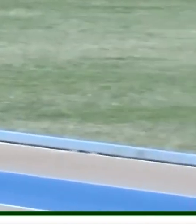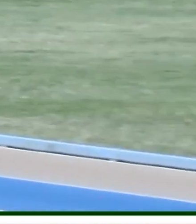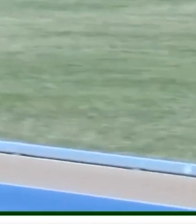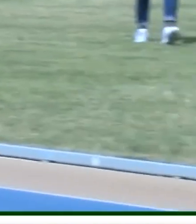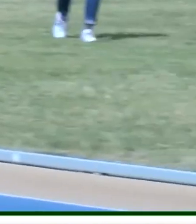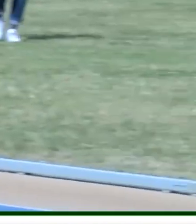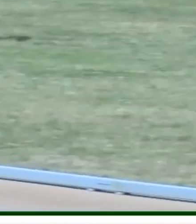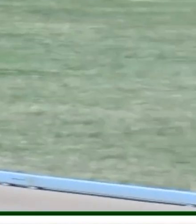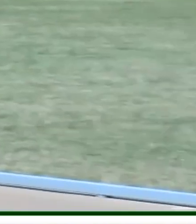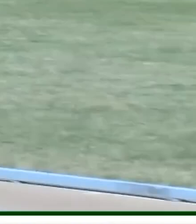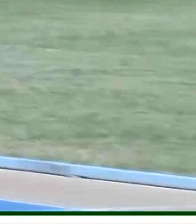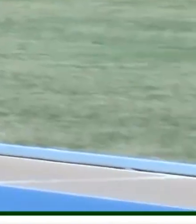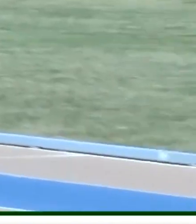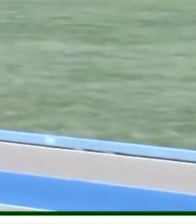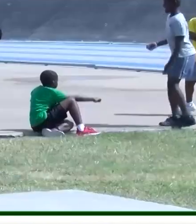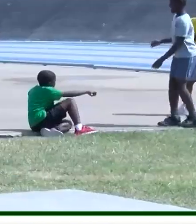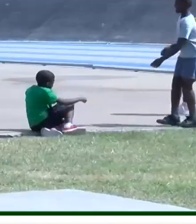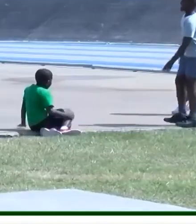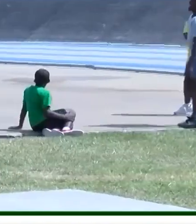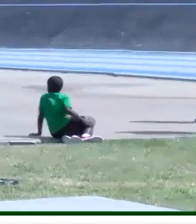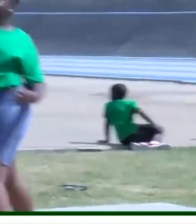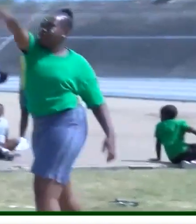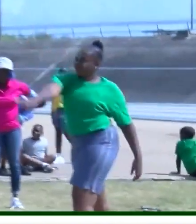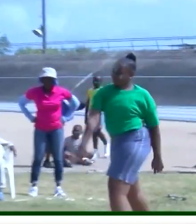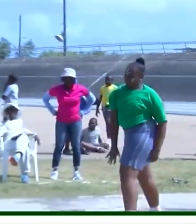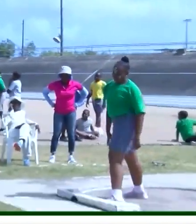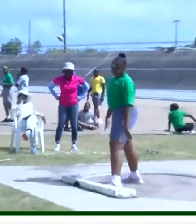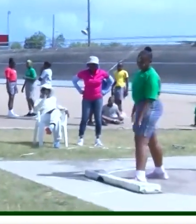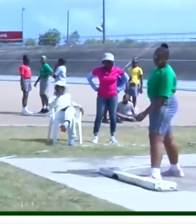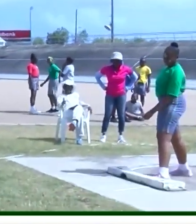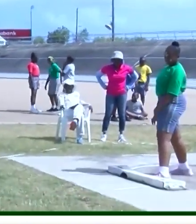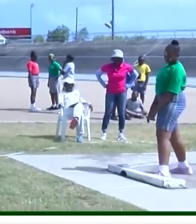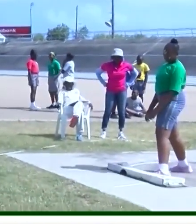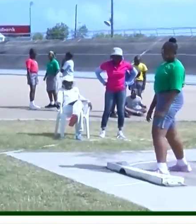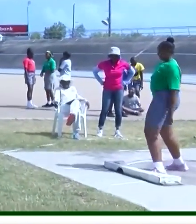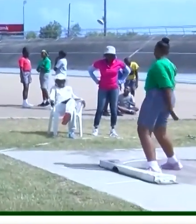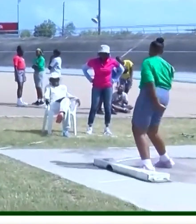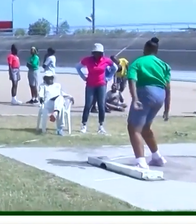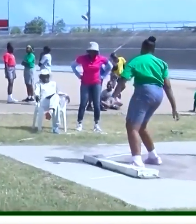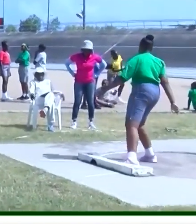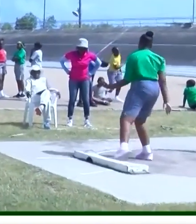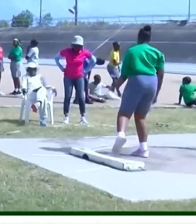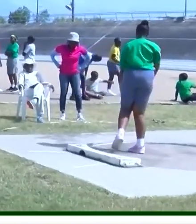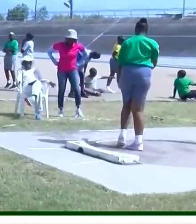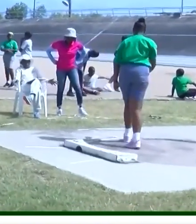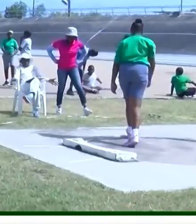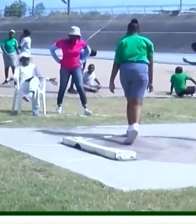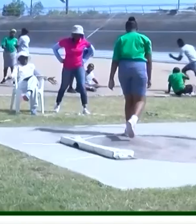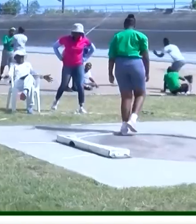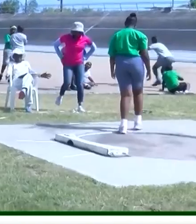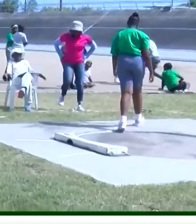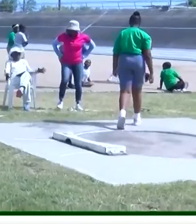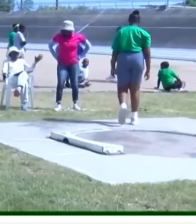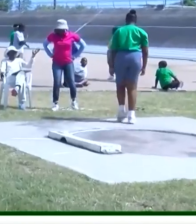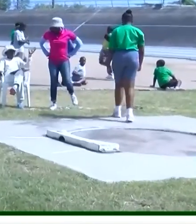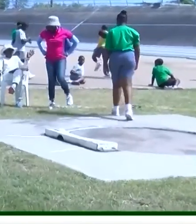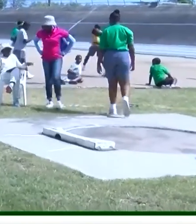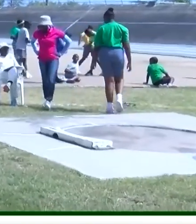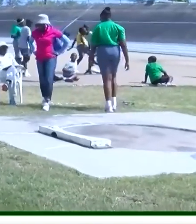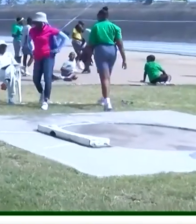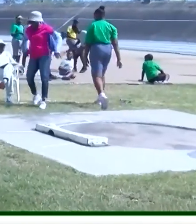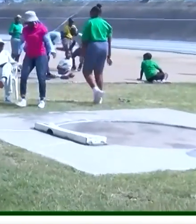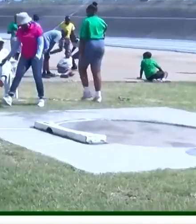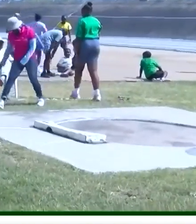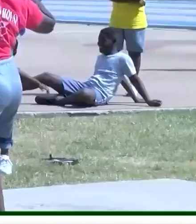Wildy. The Hillary term begins next week, and as usual, schools will be staging their various house meets in the build-up to the National Primary School